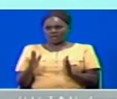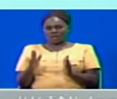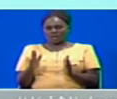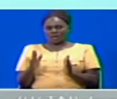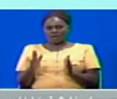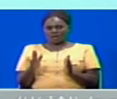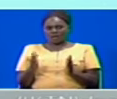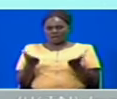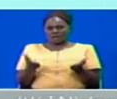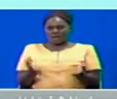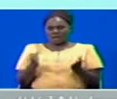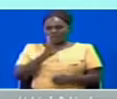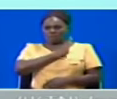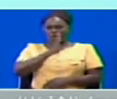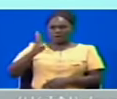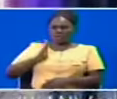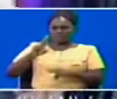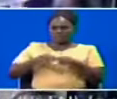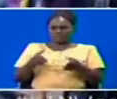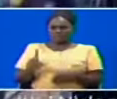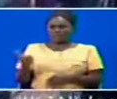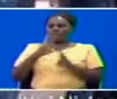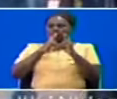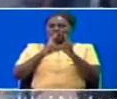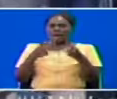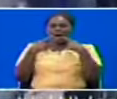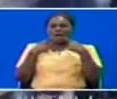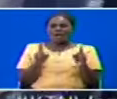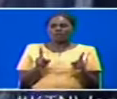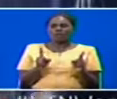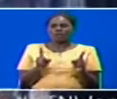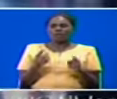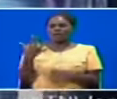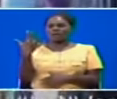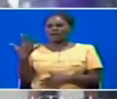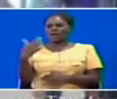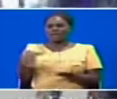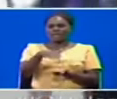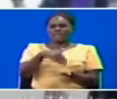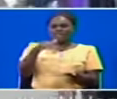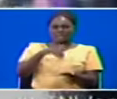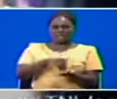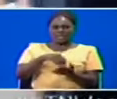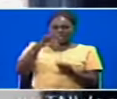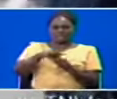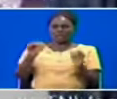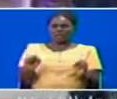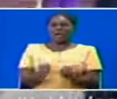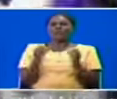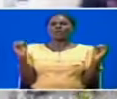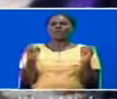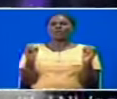Mwadeghu. Now, the tribunal sitting in Nairobi has reportedly declared that the 5 polling centers where elections did not take